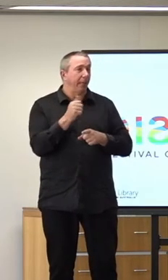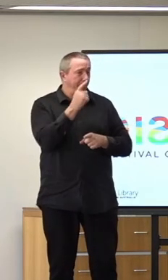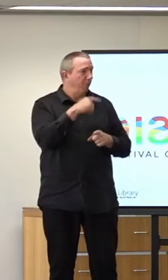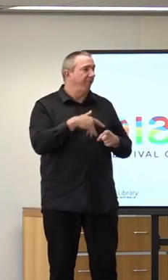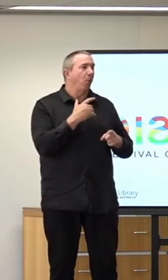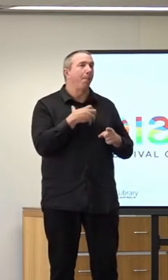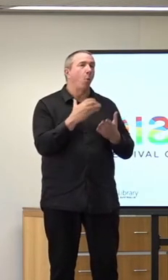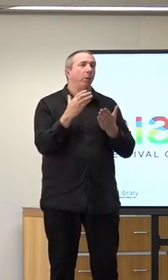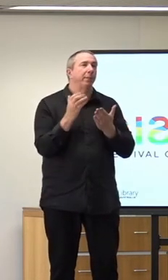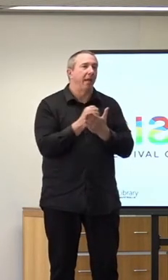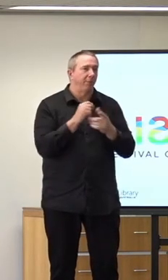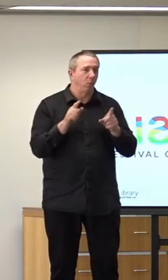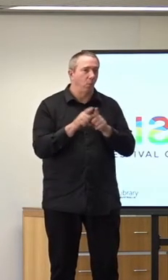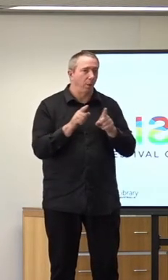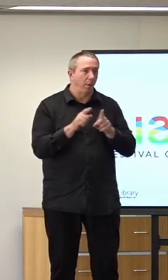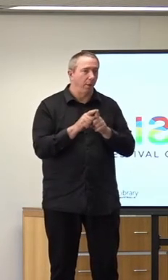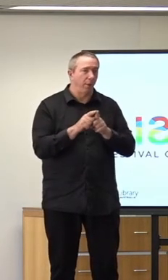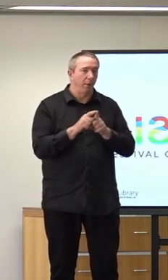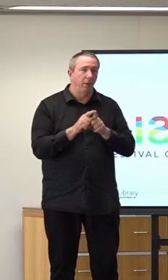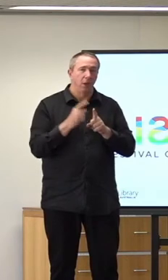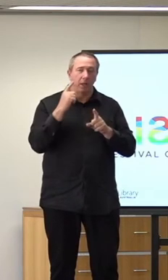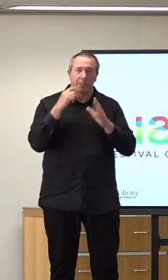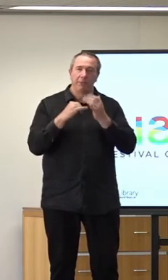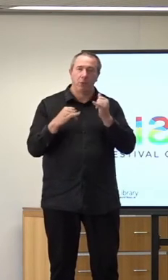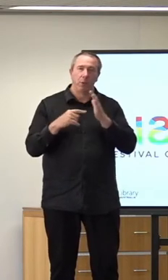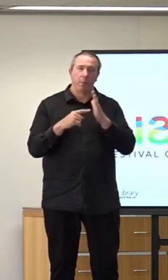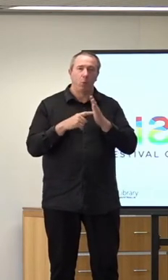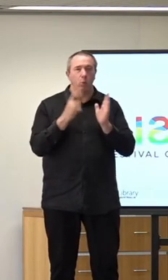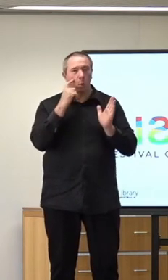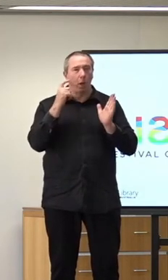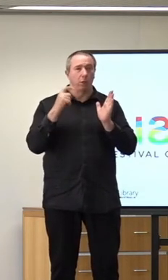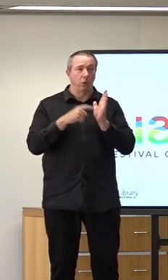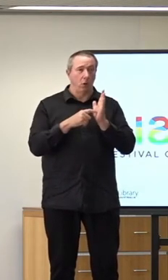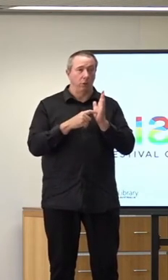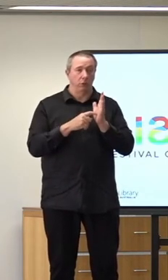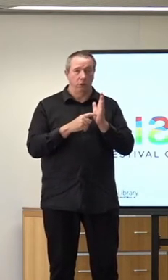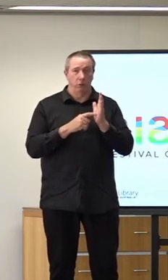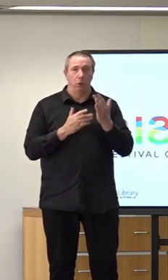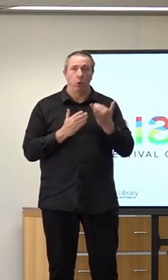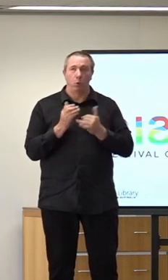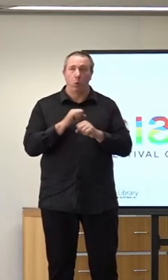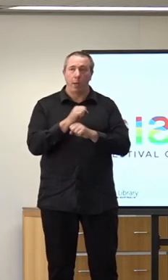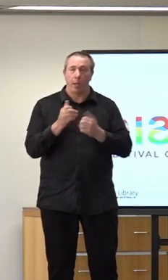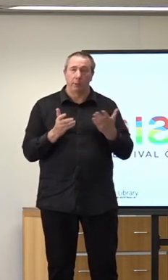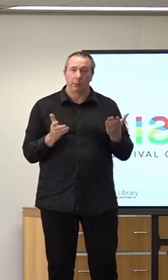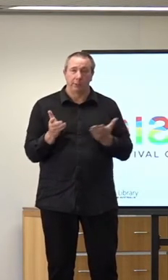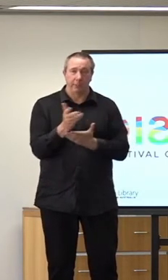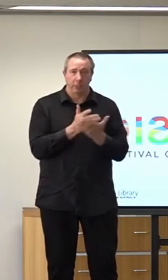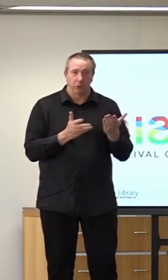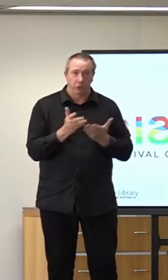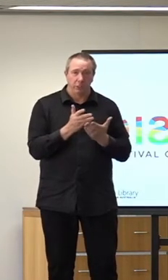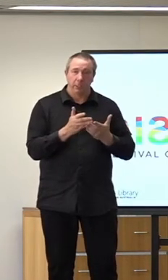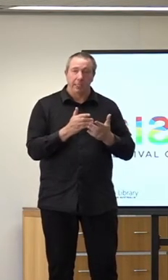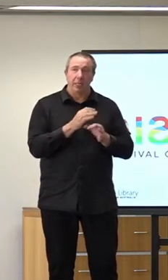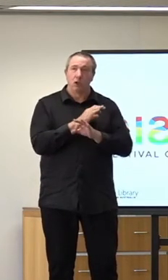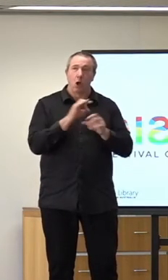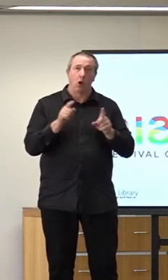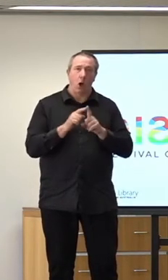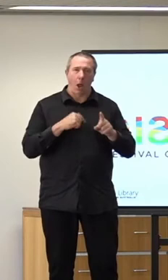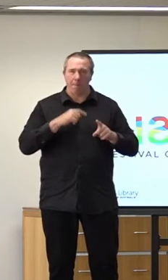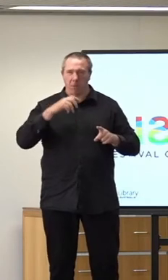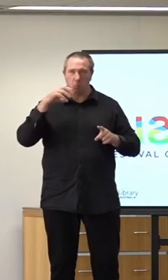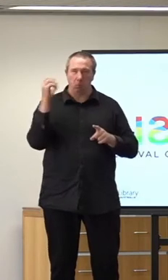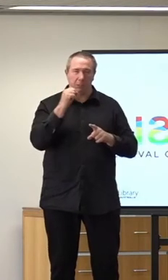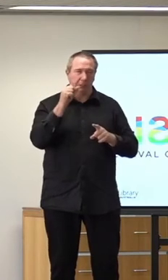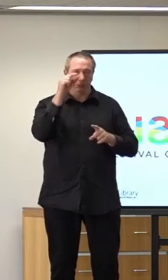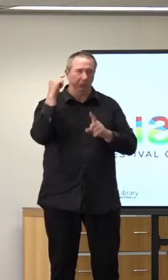safe as well. And I think it's really important to acknowledge in this conversation that it's not winning at any expense. You know, I